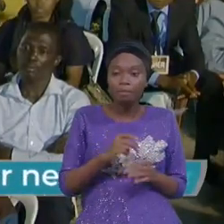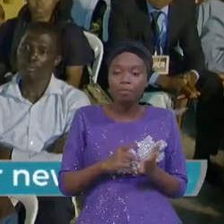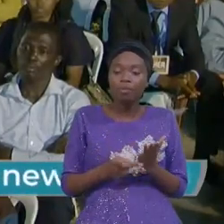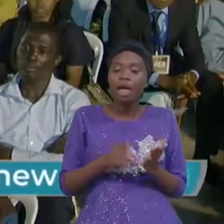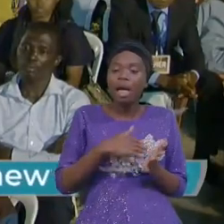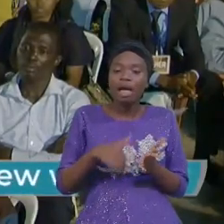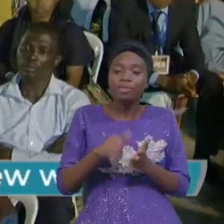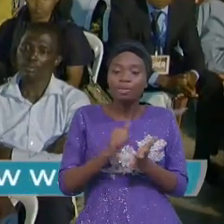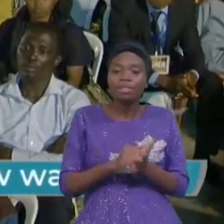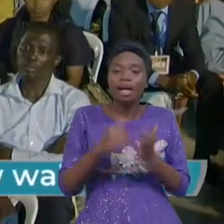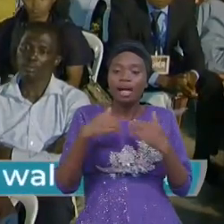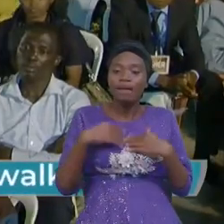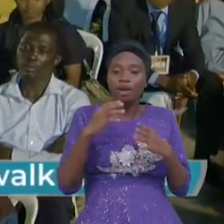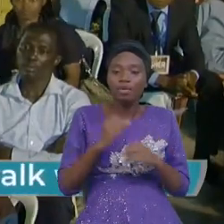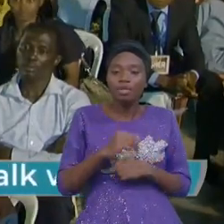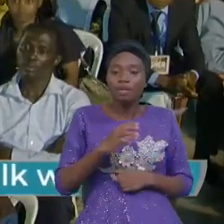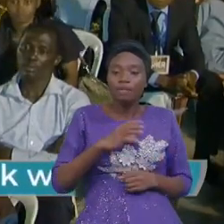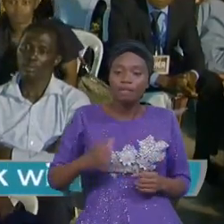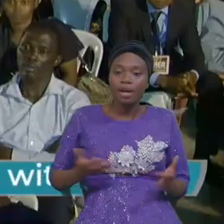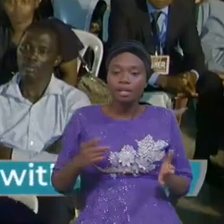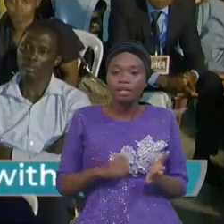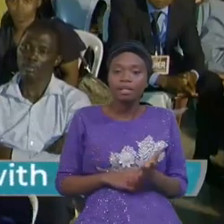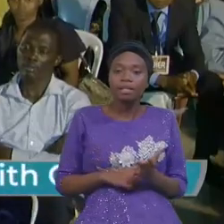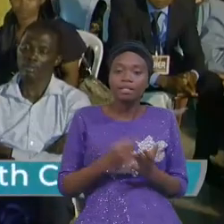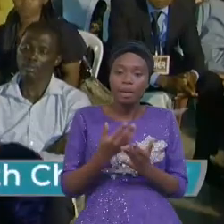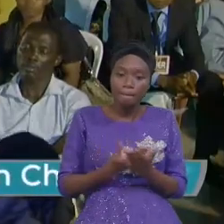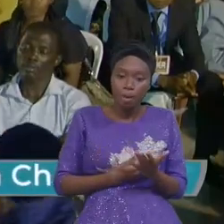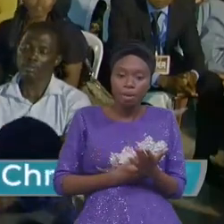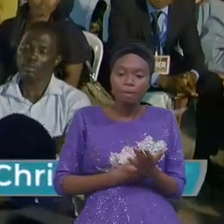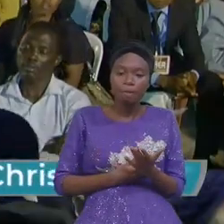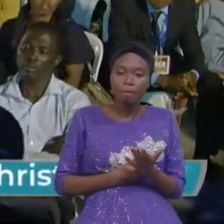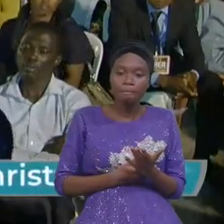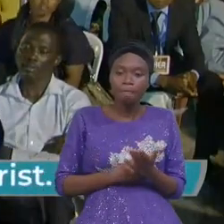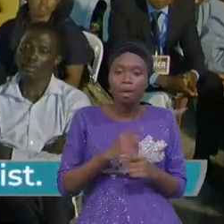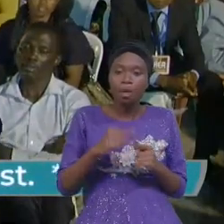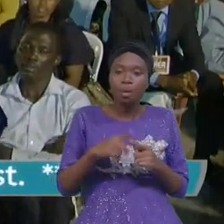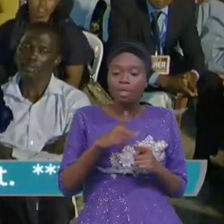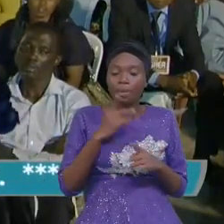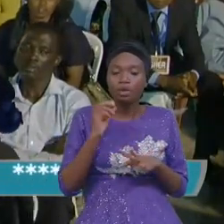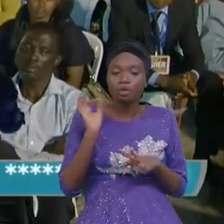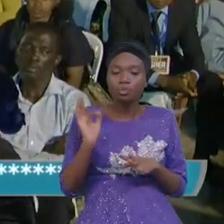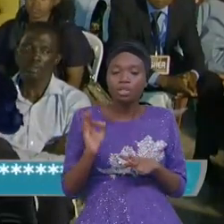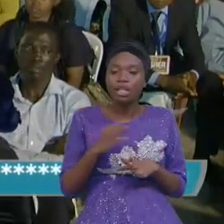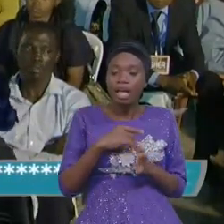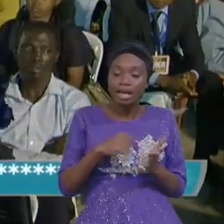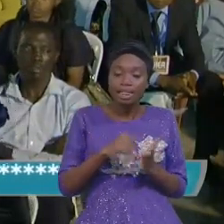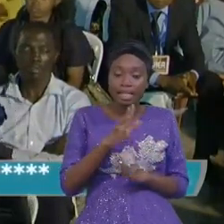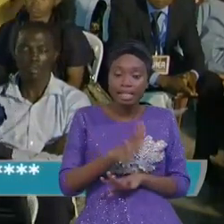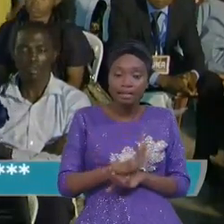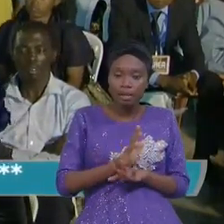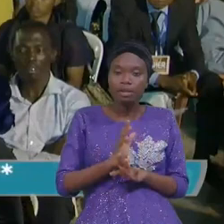who received Christ here this morning during the pastor's message, and this evening,